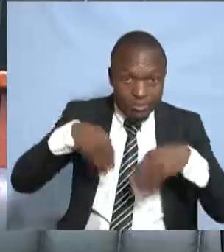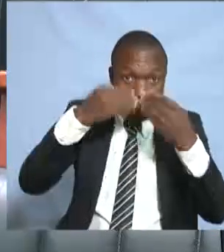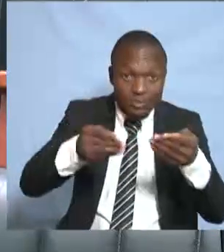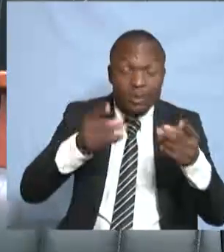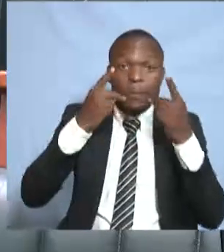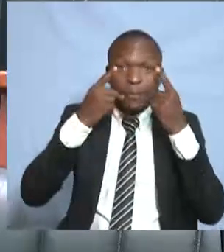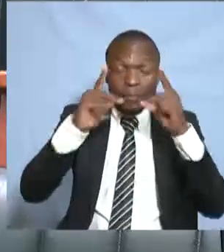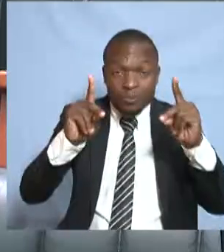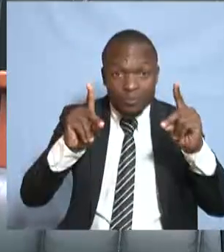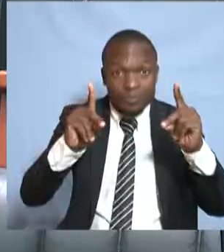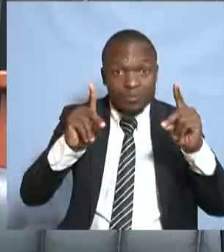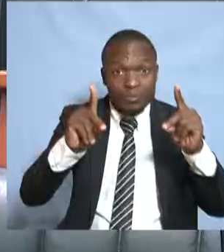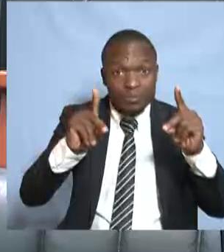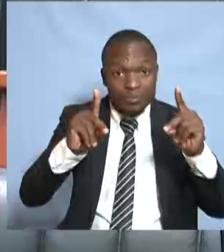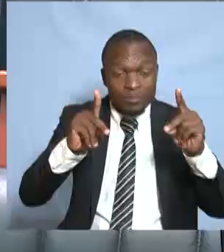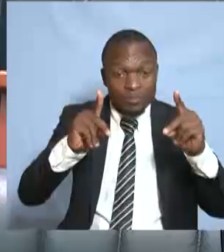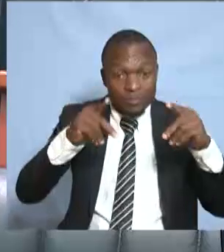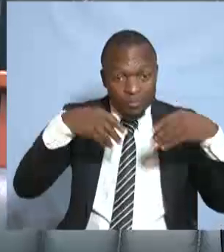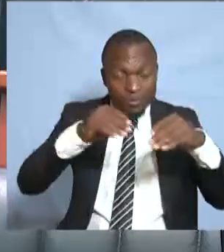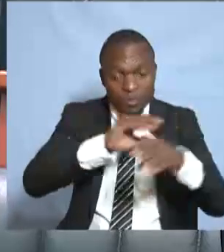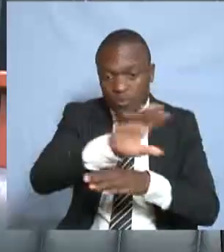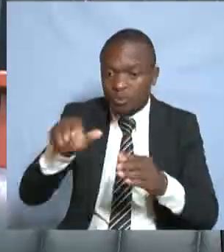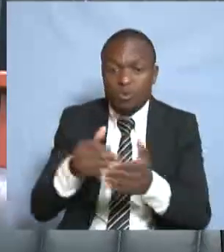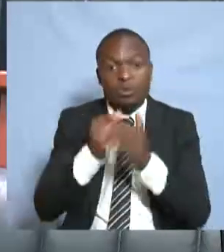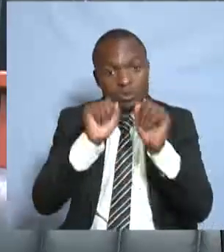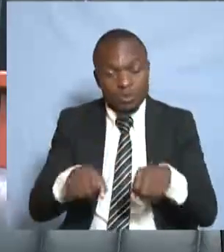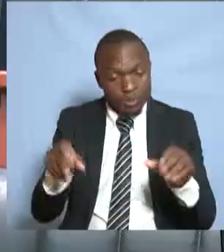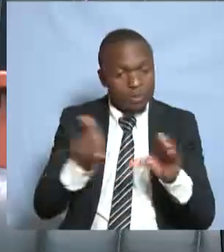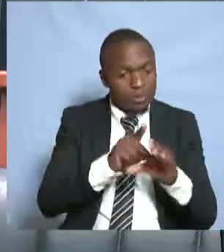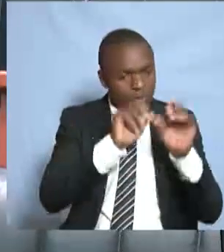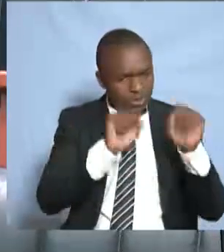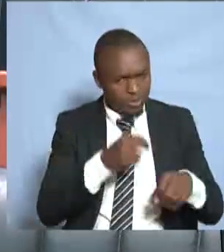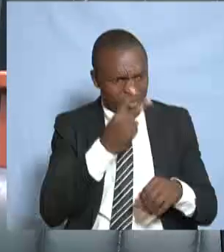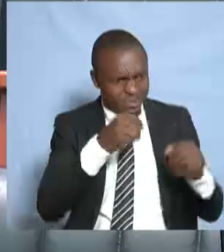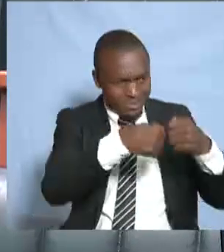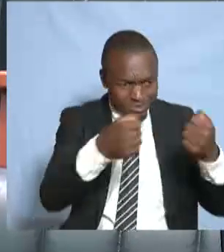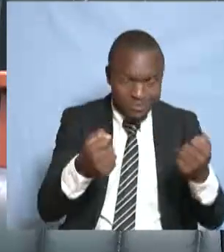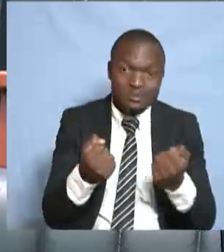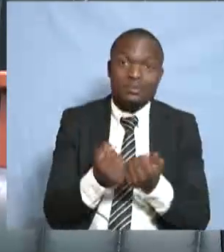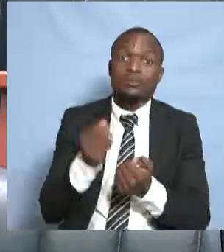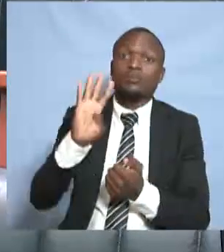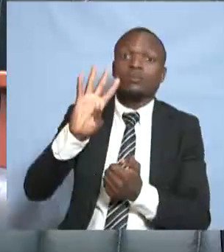tender, which can invite everyone to participate, or they can look at Section